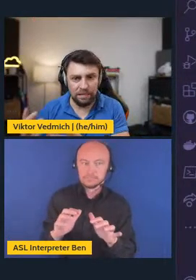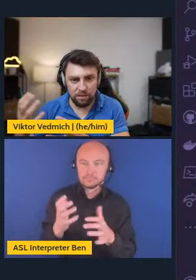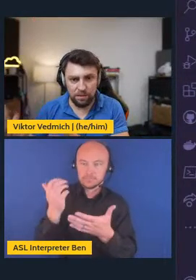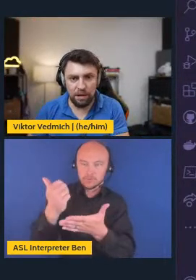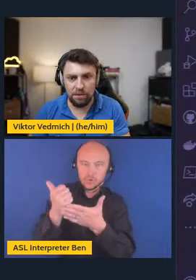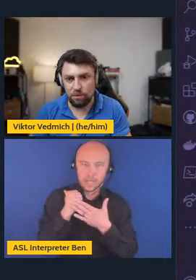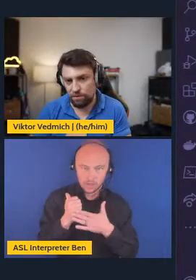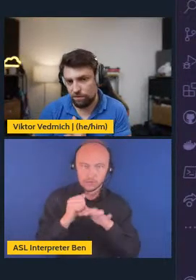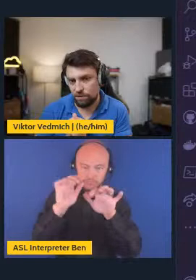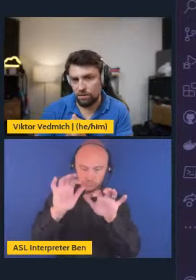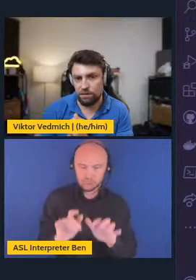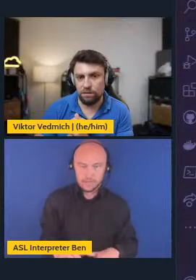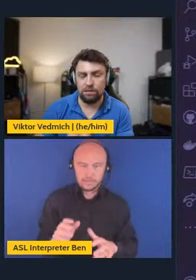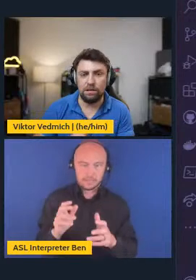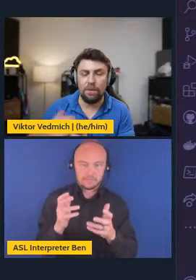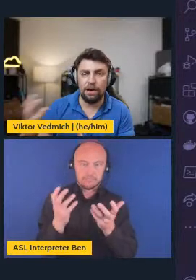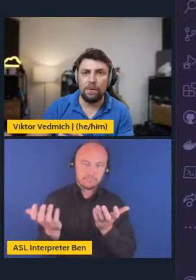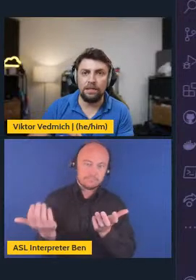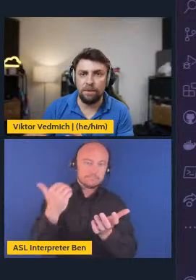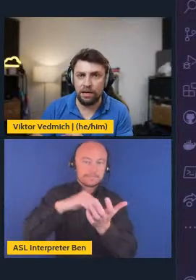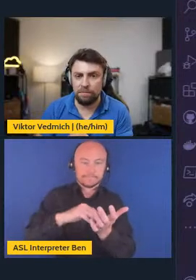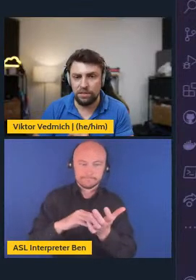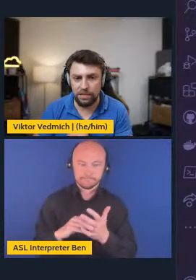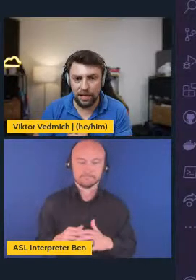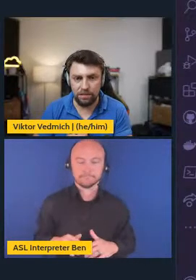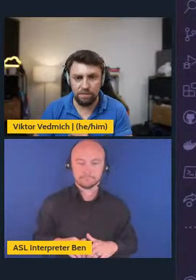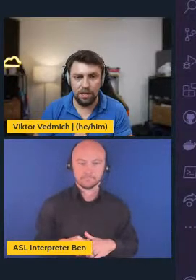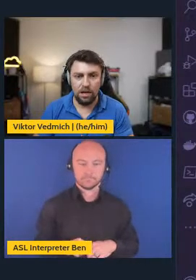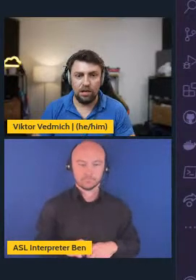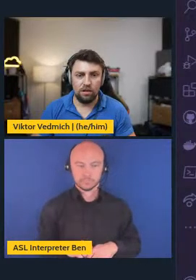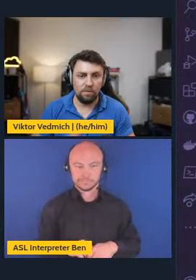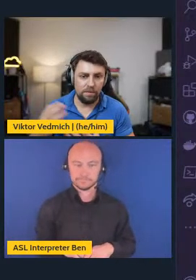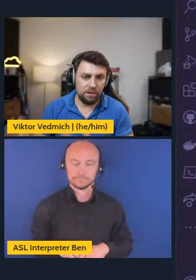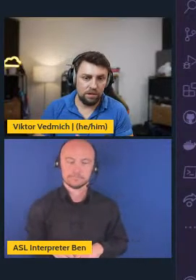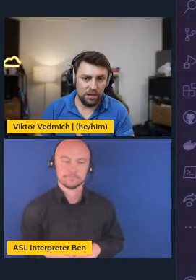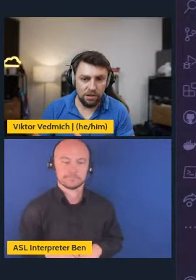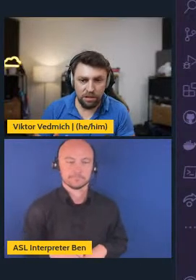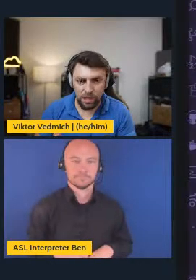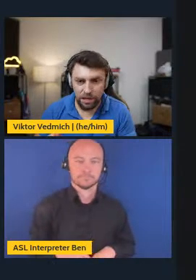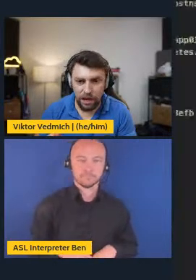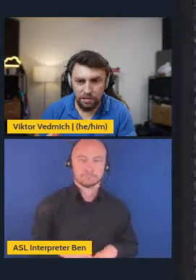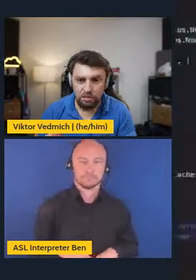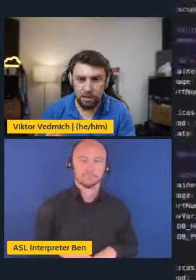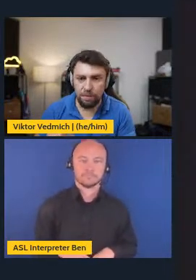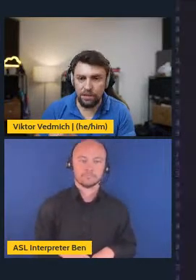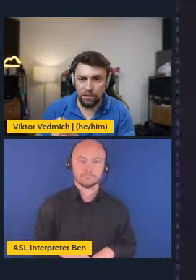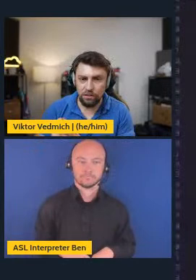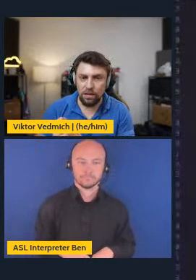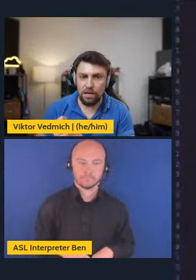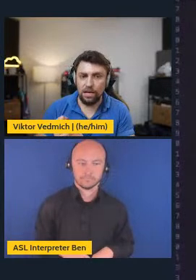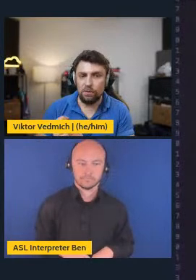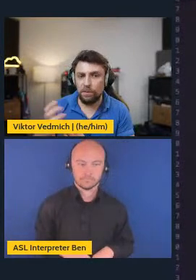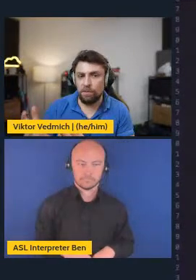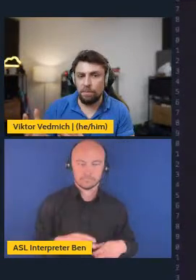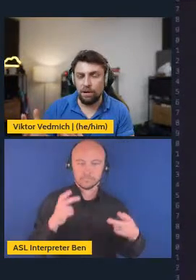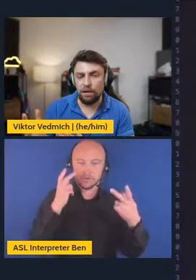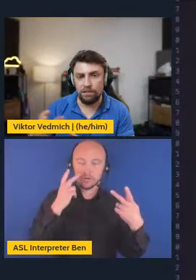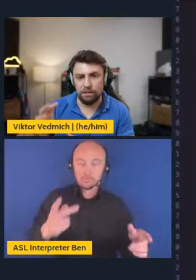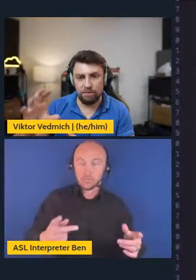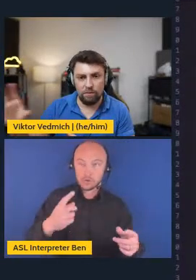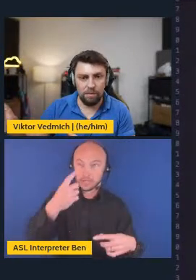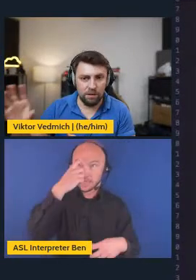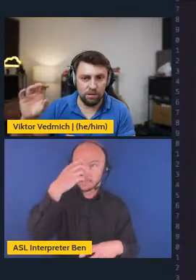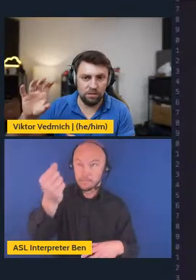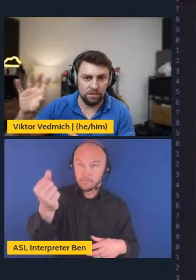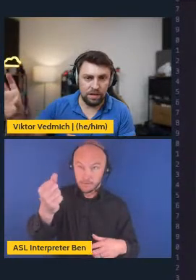write and speed up this process of this, how I write my CDKs. So scheduling, again, memory nodes. And we remember that